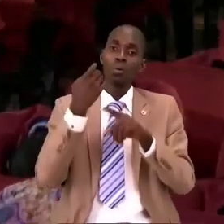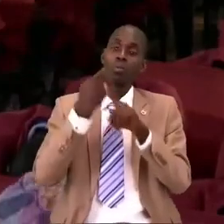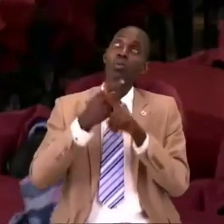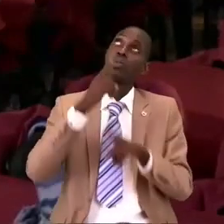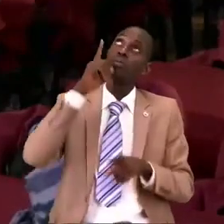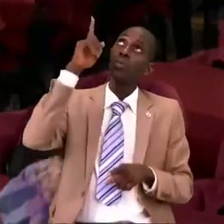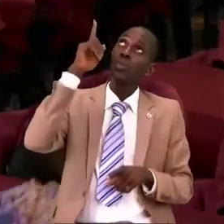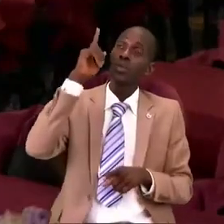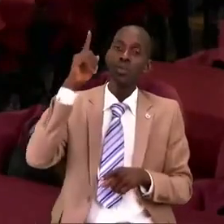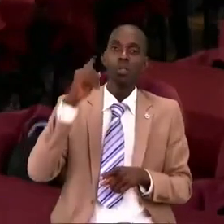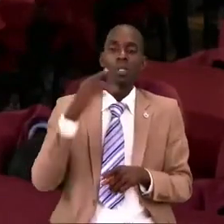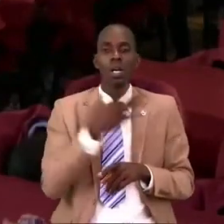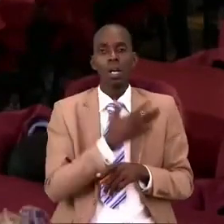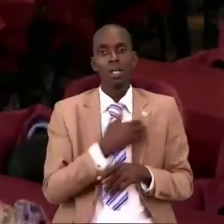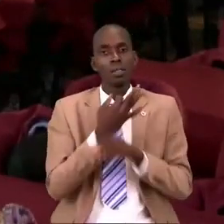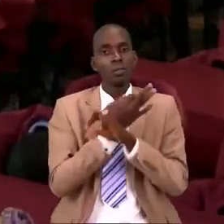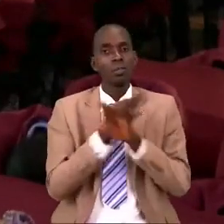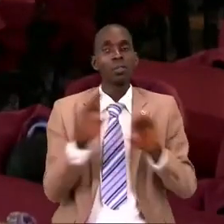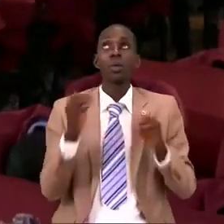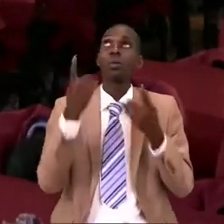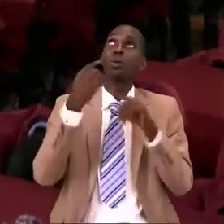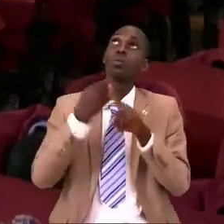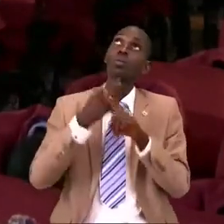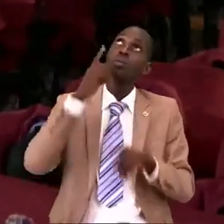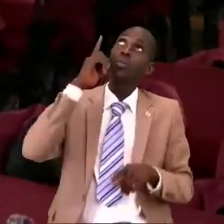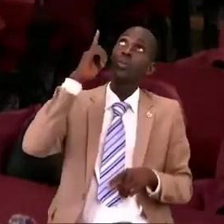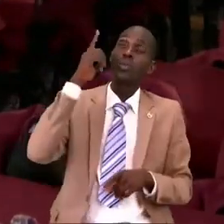you're raising up your hand now. Oh Lord, I